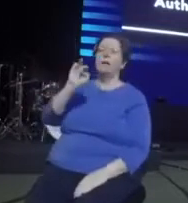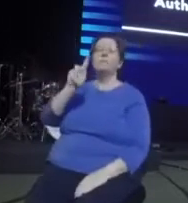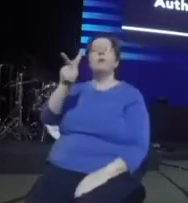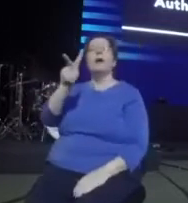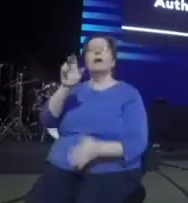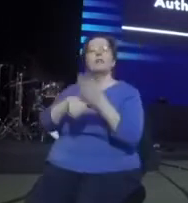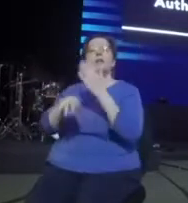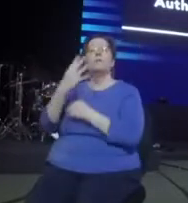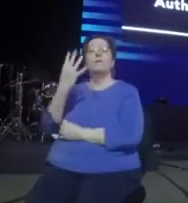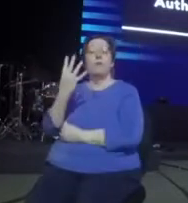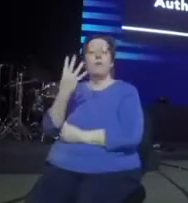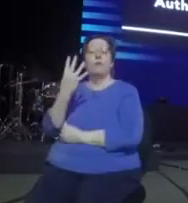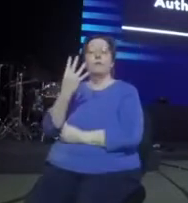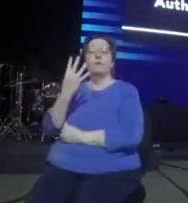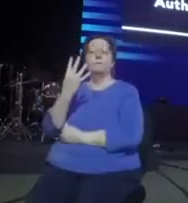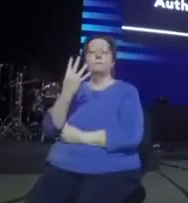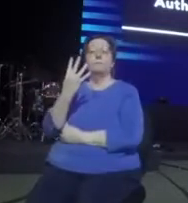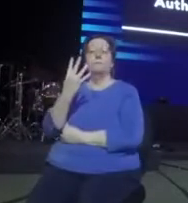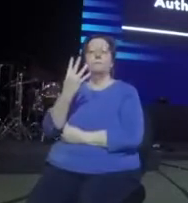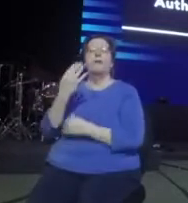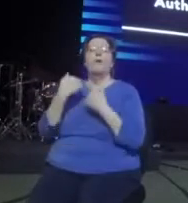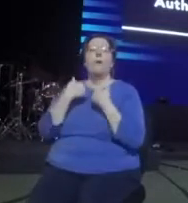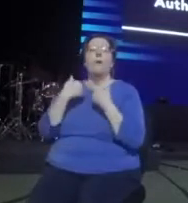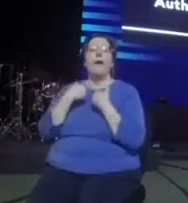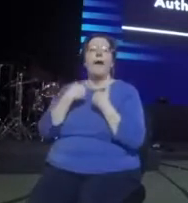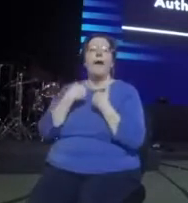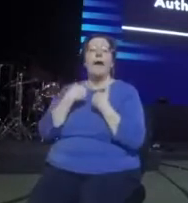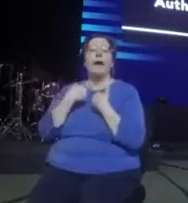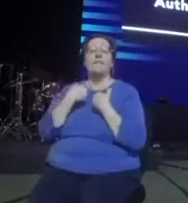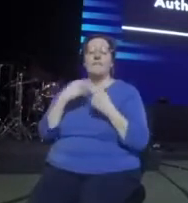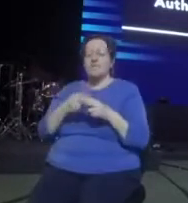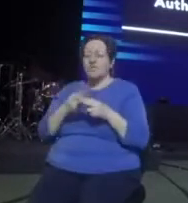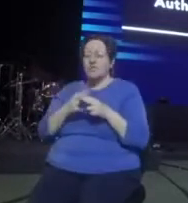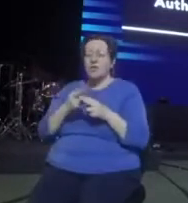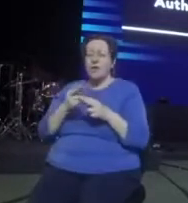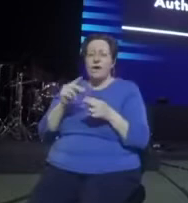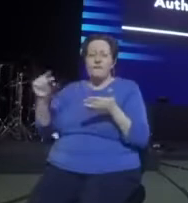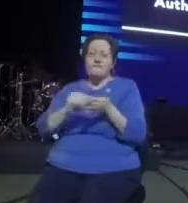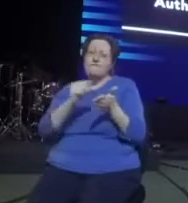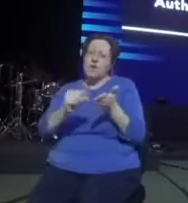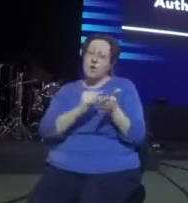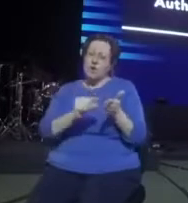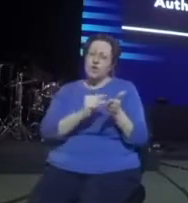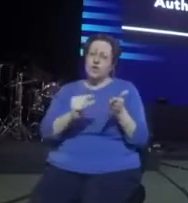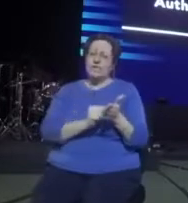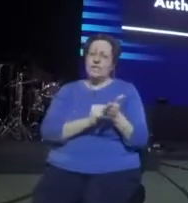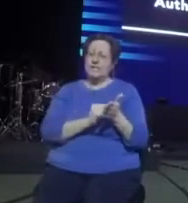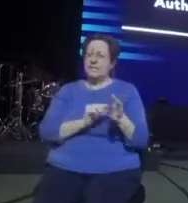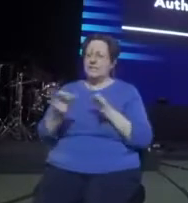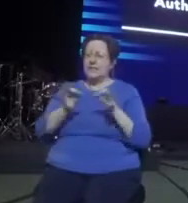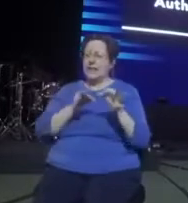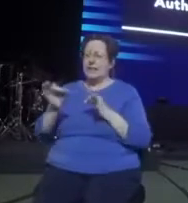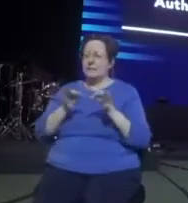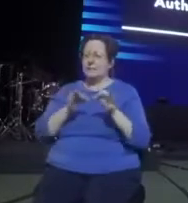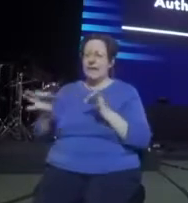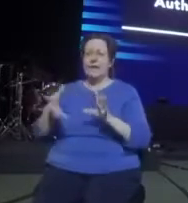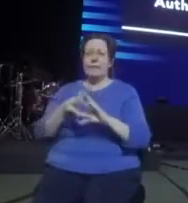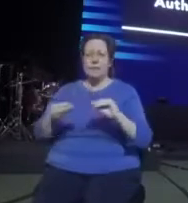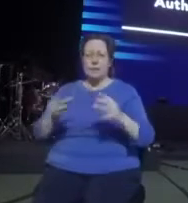taking you there. And what we have here is just a short few verses that really tell a great story. And